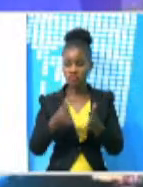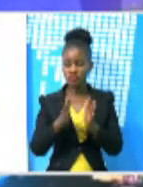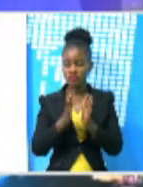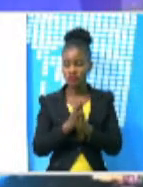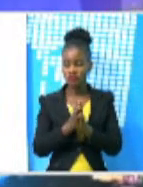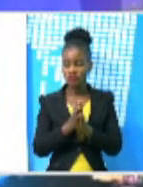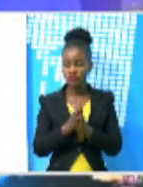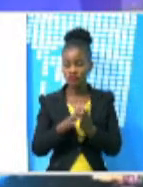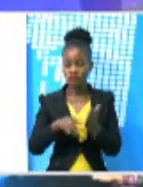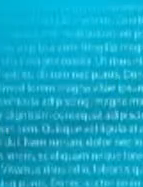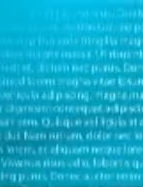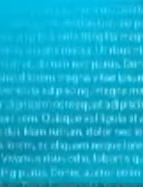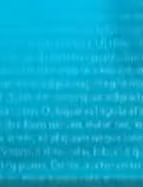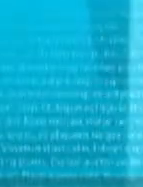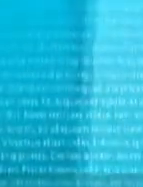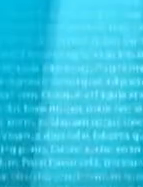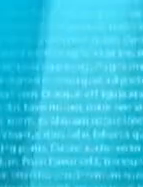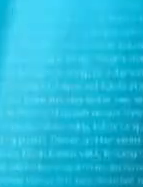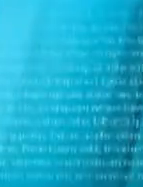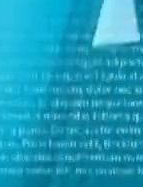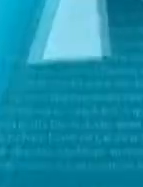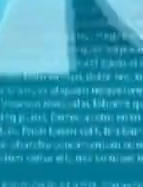region. Stick around.